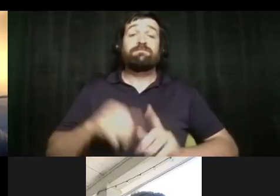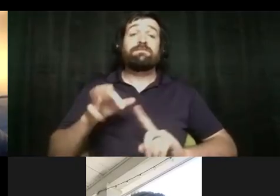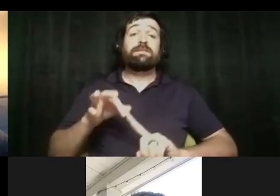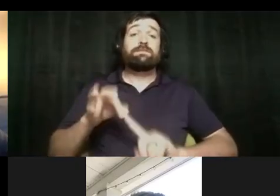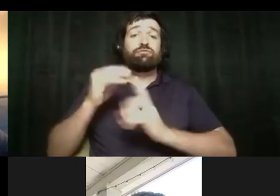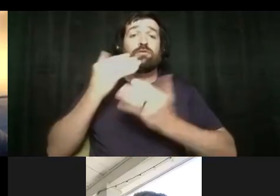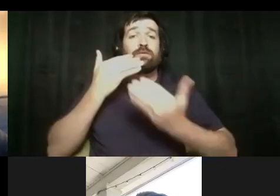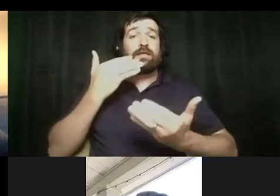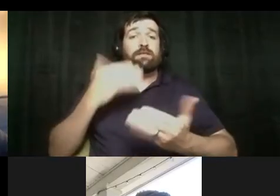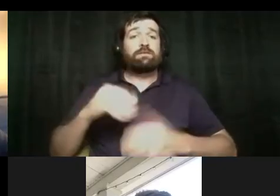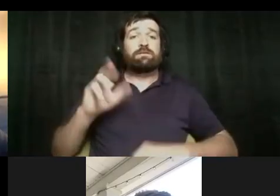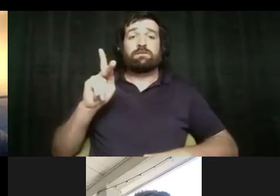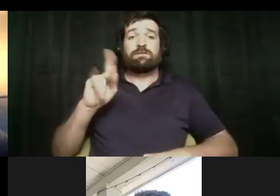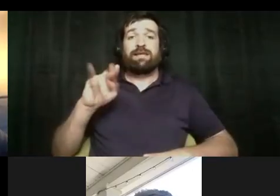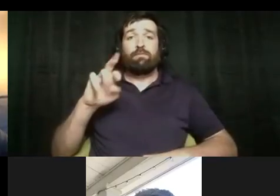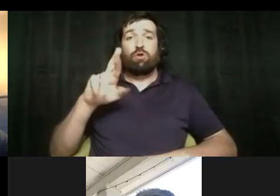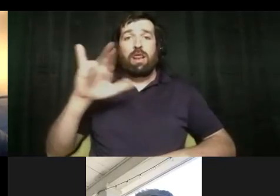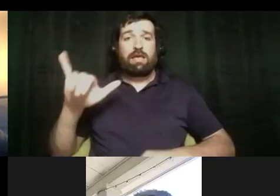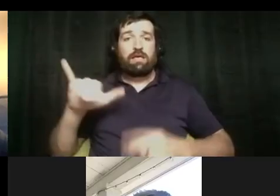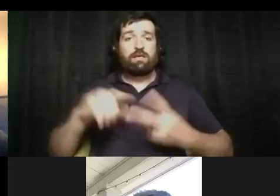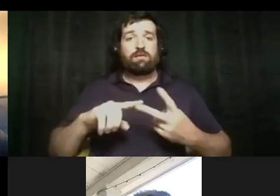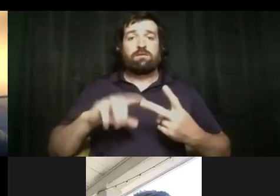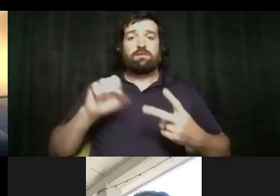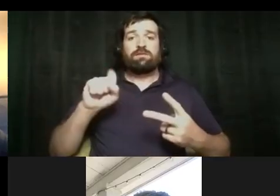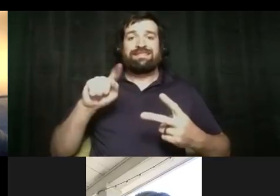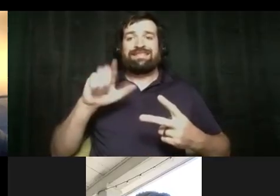to Kimberly and Stacy,